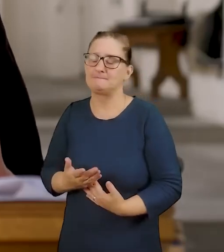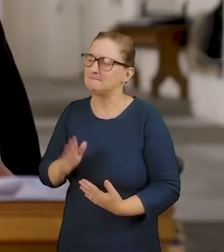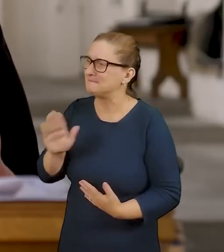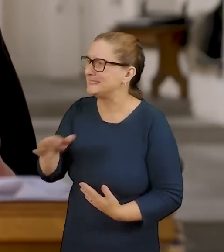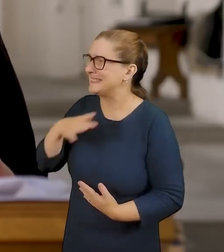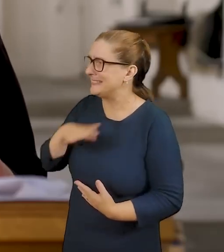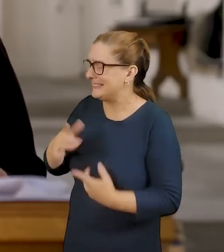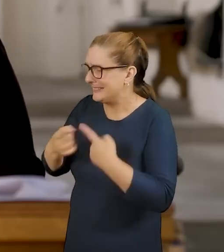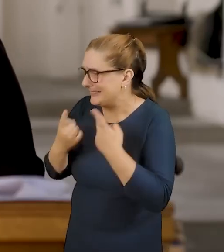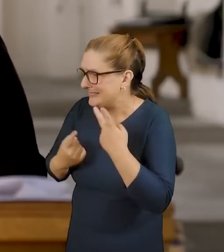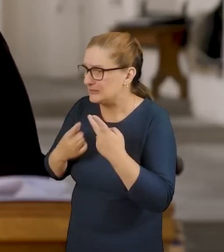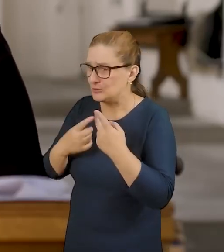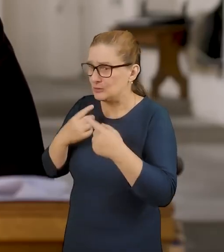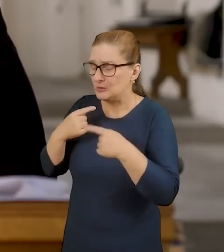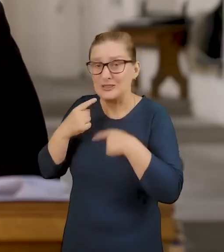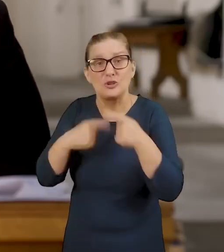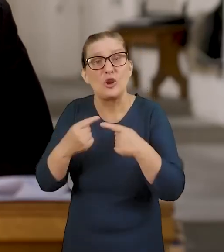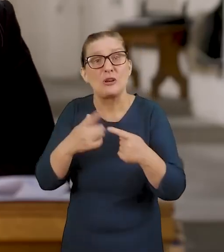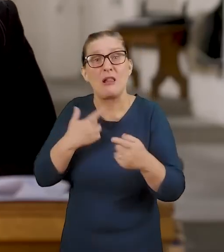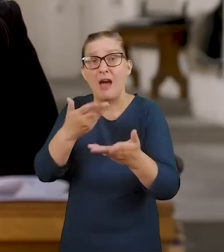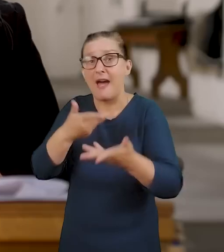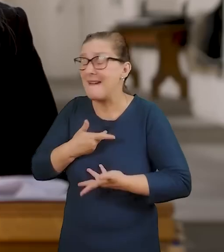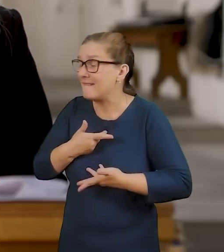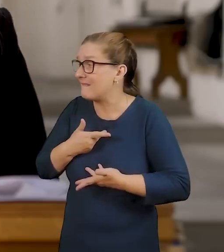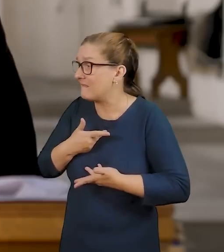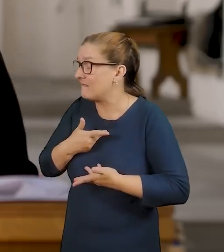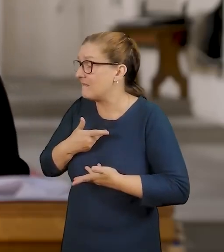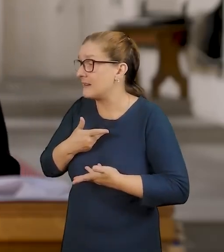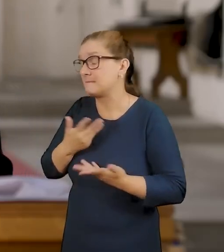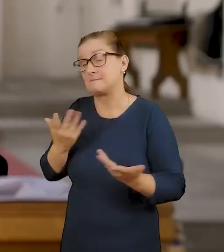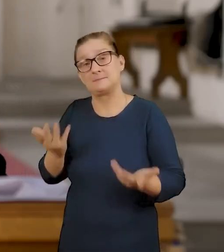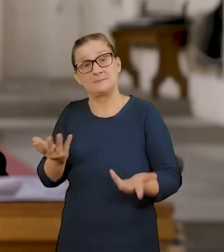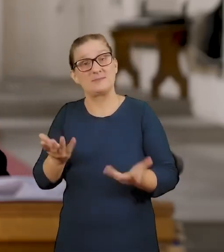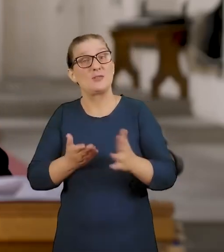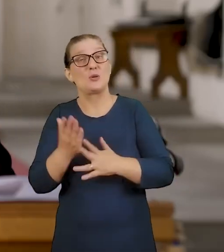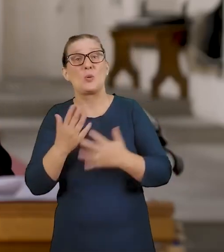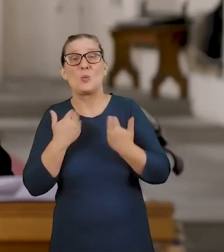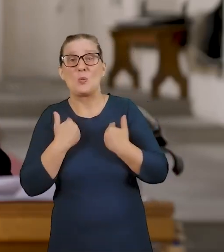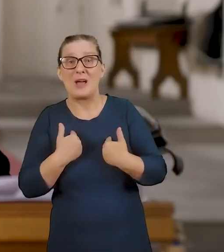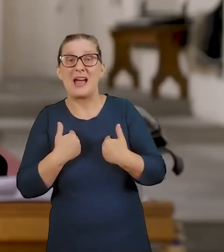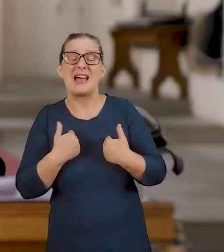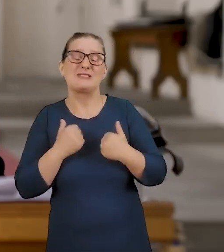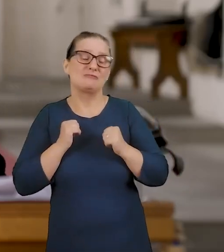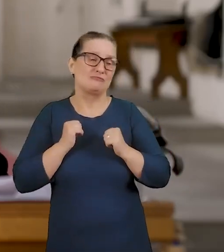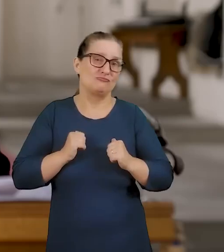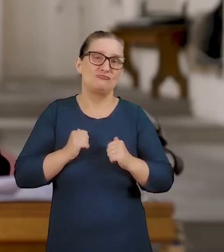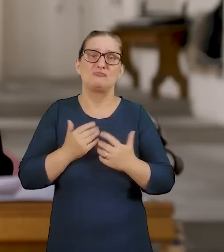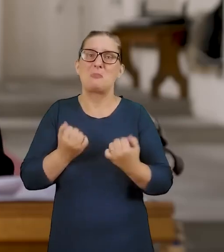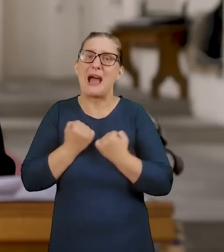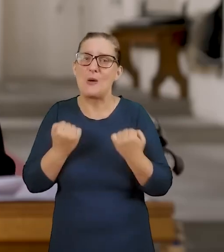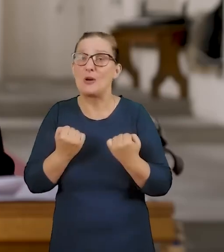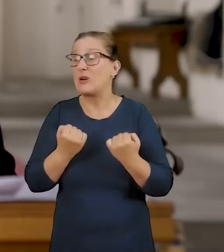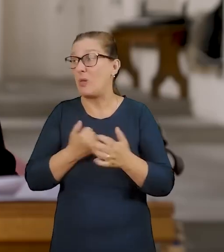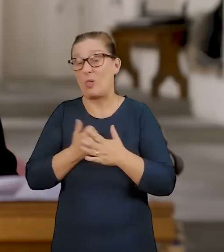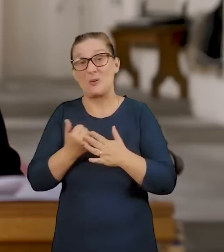is. He asks, what do I need to inherit eternal life? Perhaps because of his wealth and